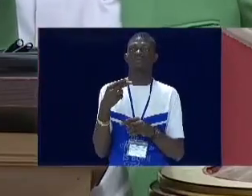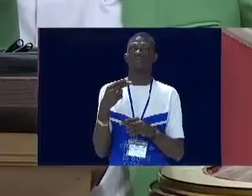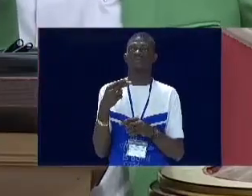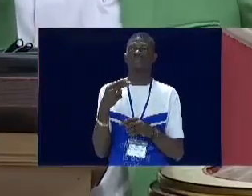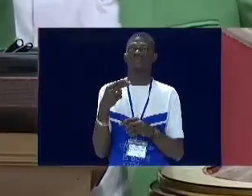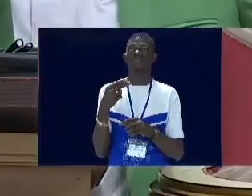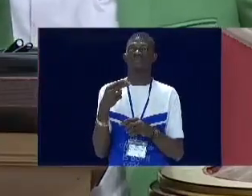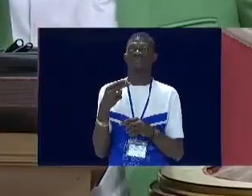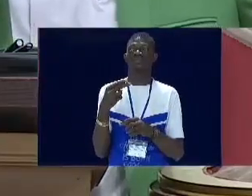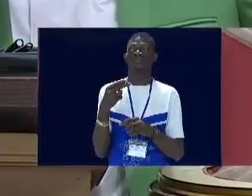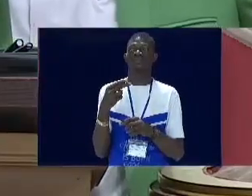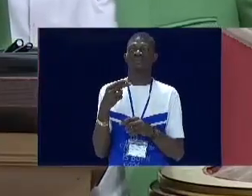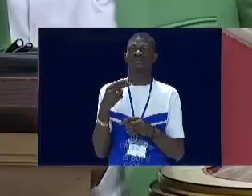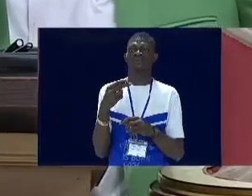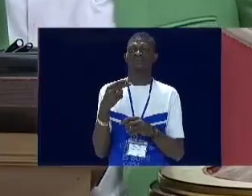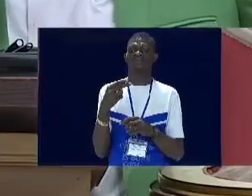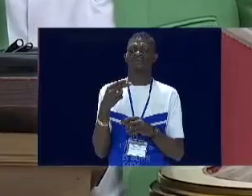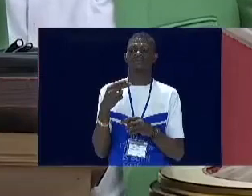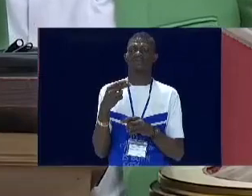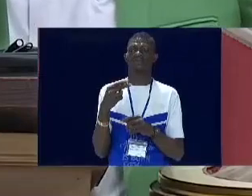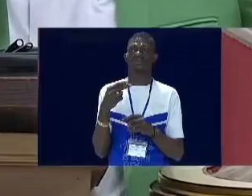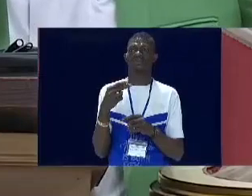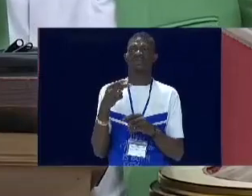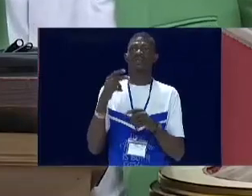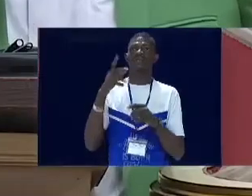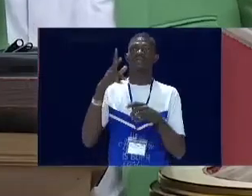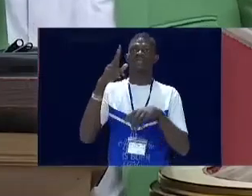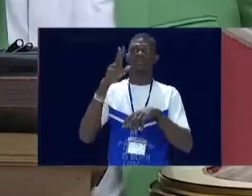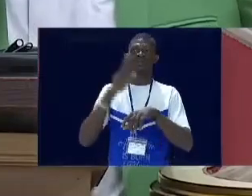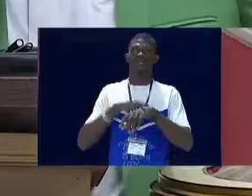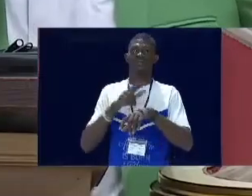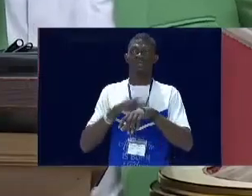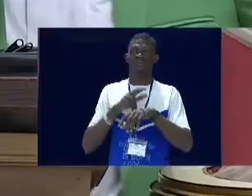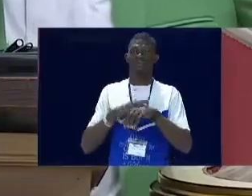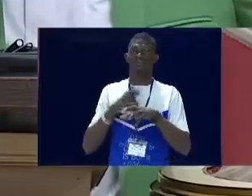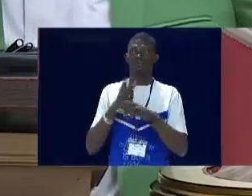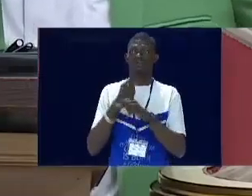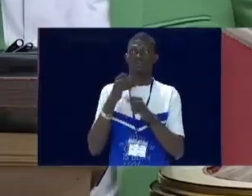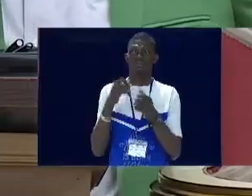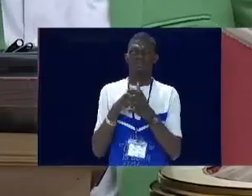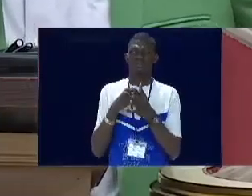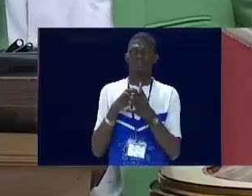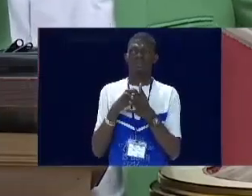Was repeated about 3 times. Emeta ototo ni Bibeli so.